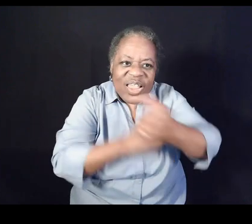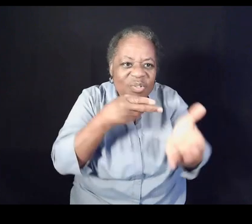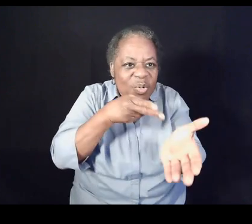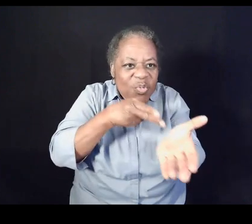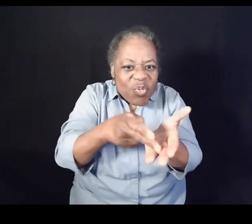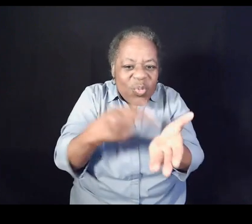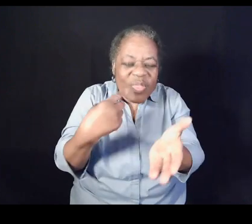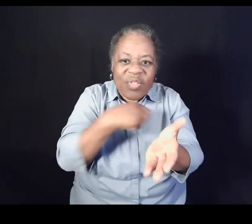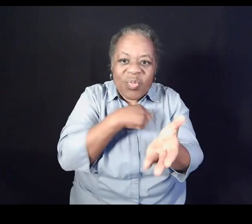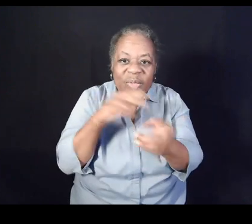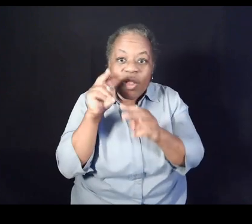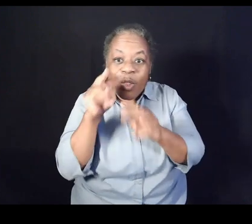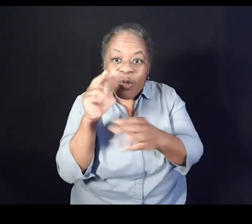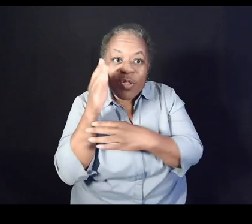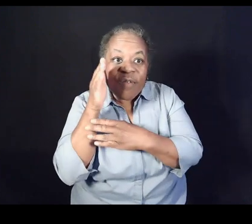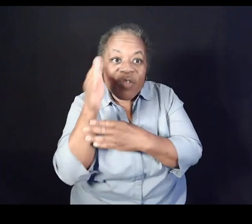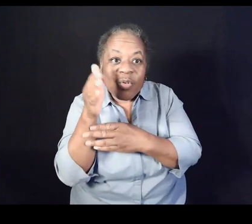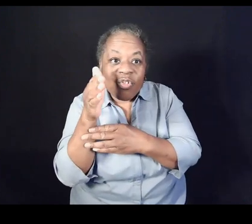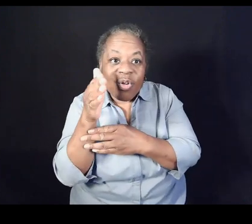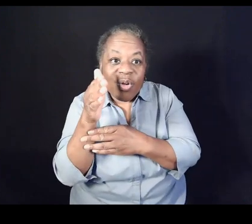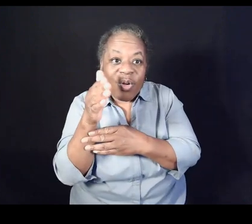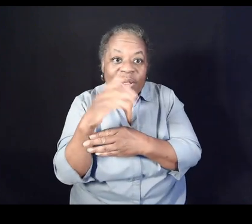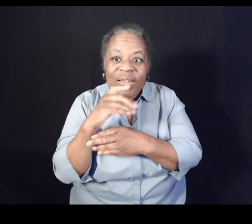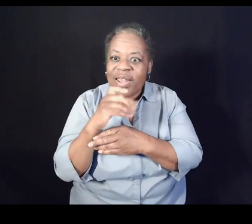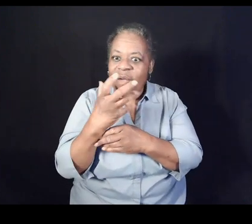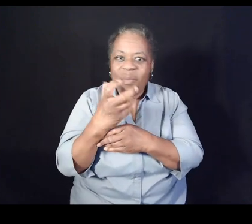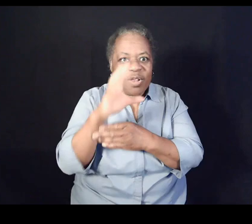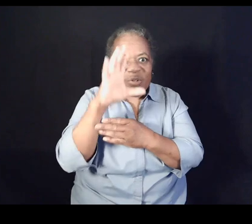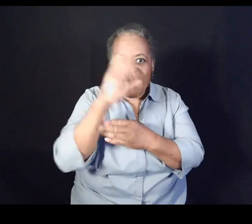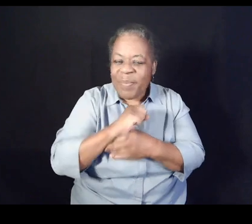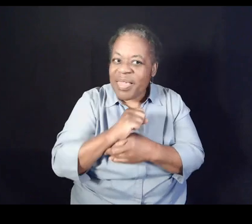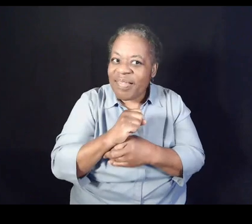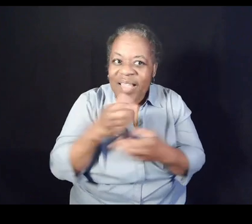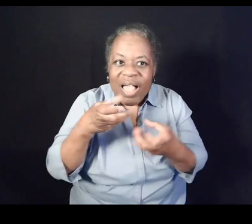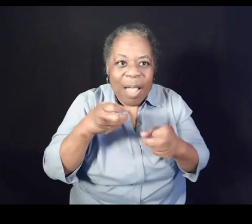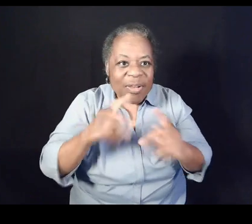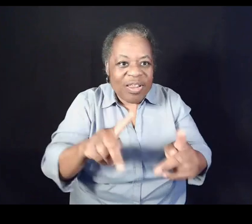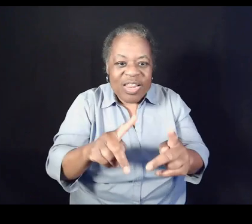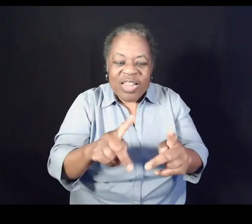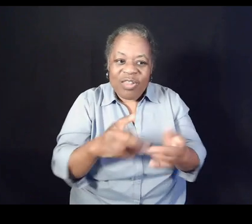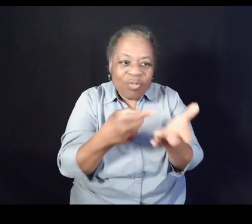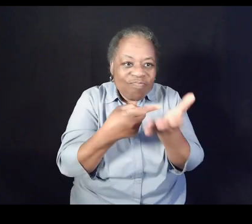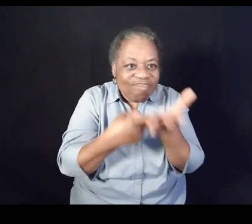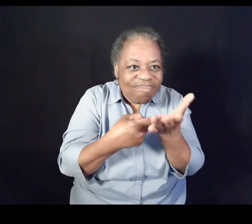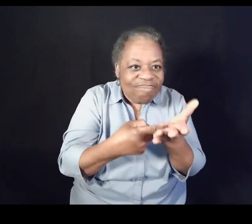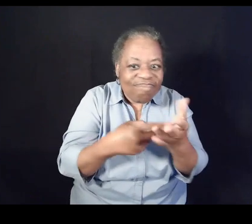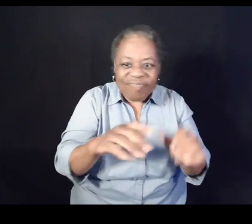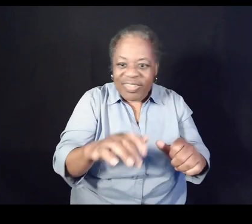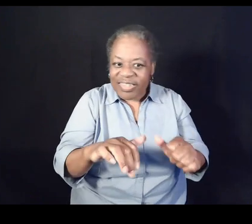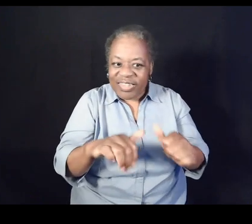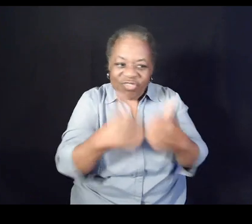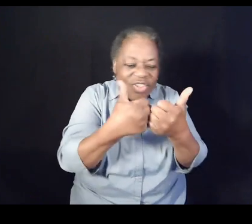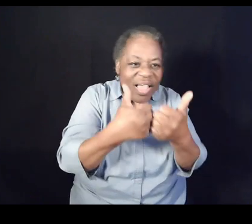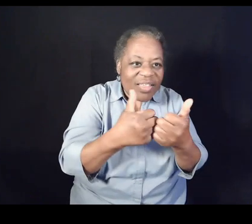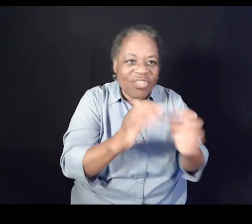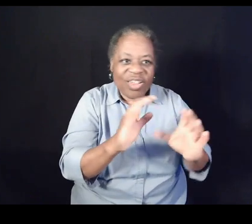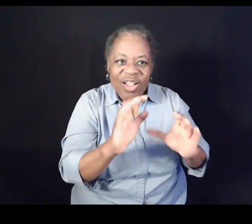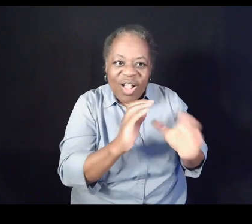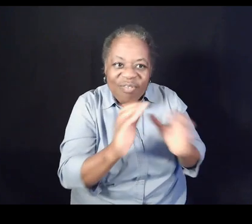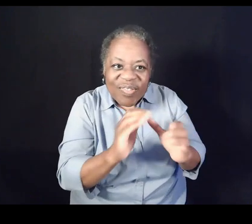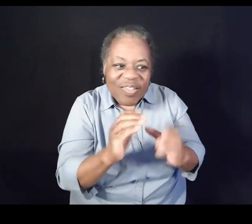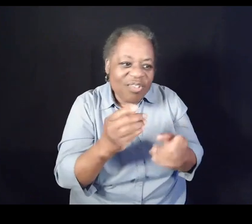future. And I don't want to miss a chance to speak into the challenging and deconstructing conversations that are happening in the church